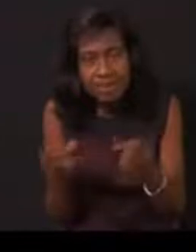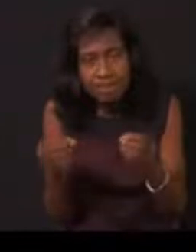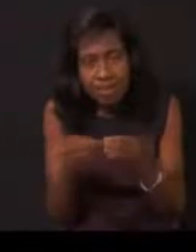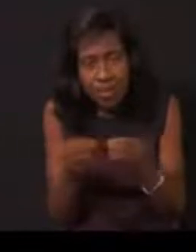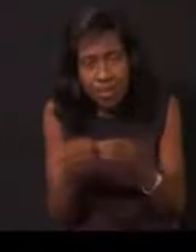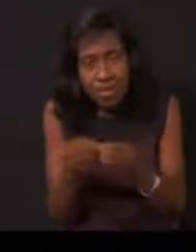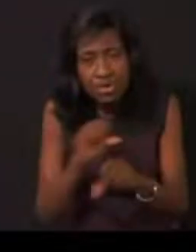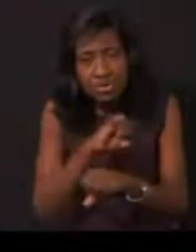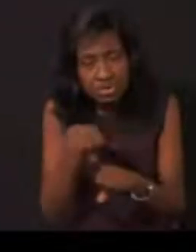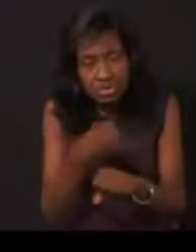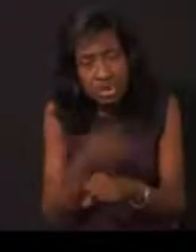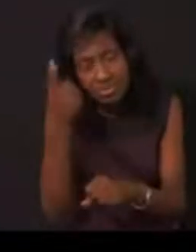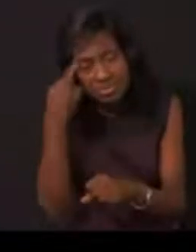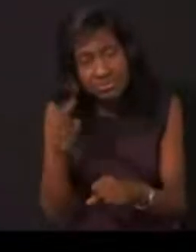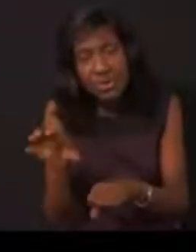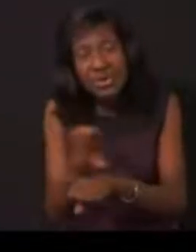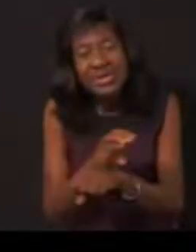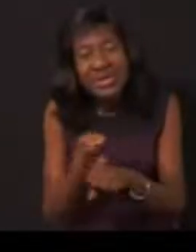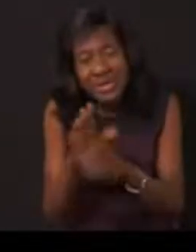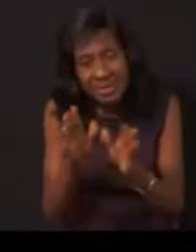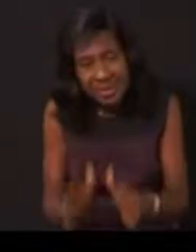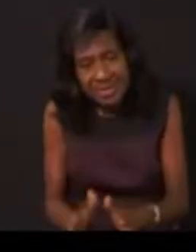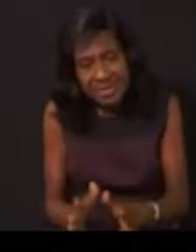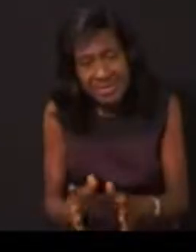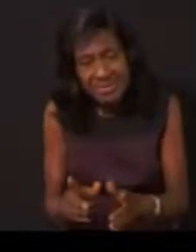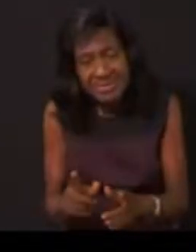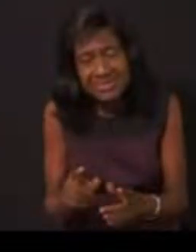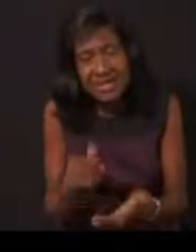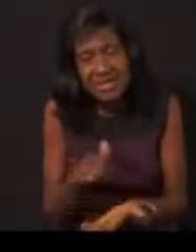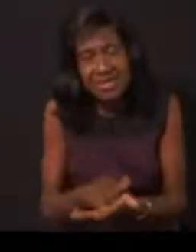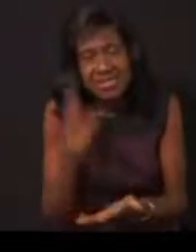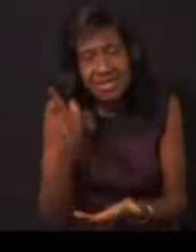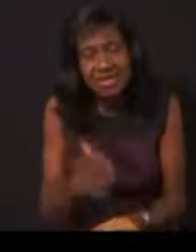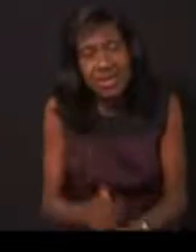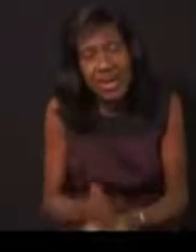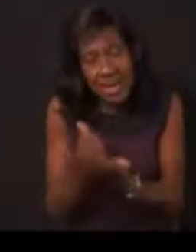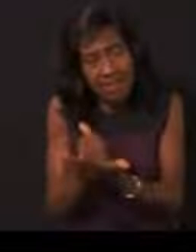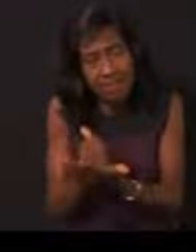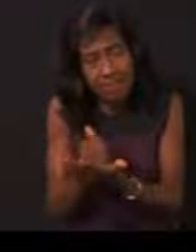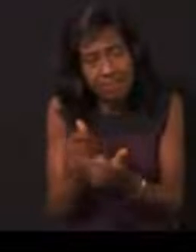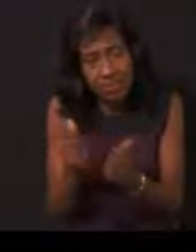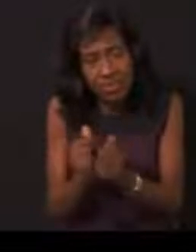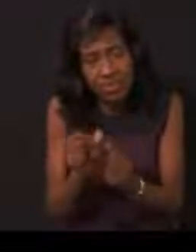Caymanians that will help to enhance our COVID response. We